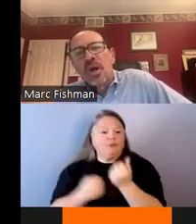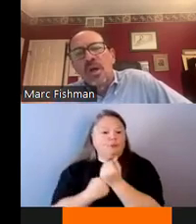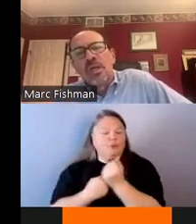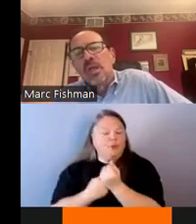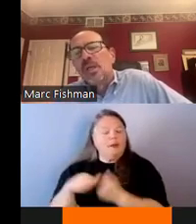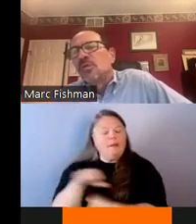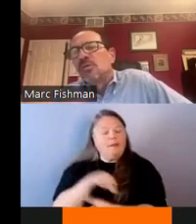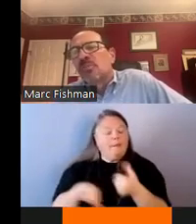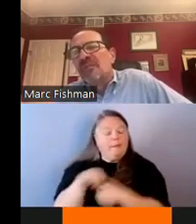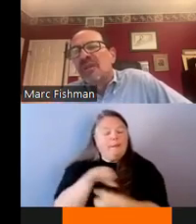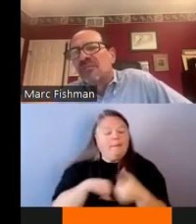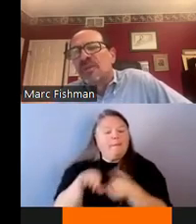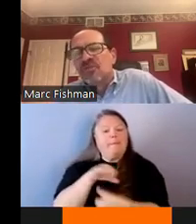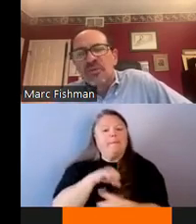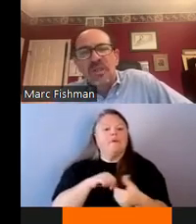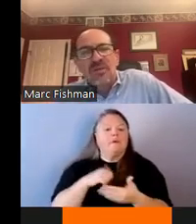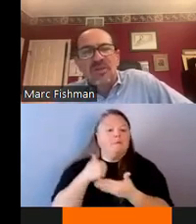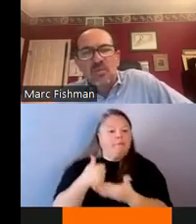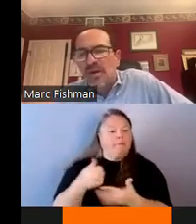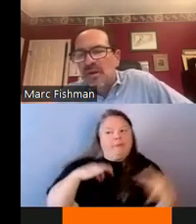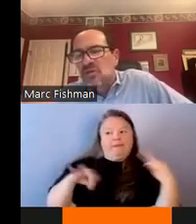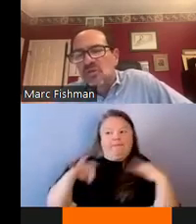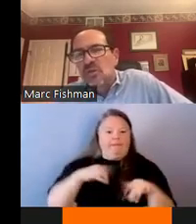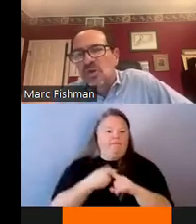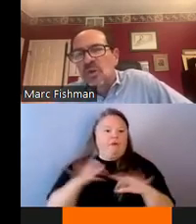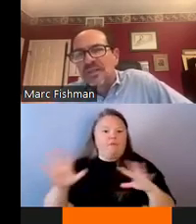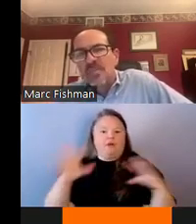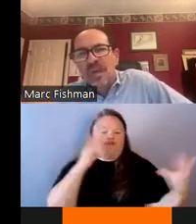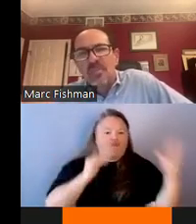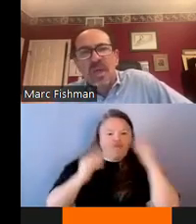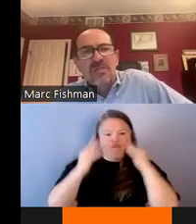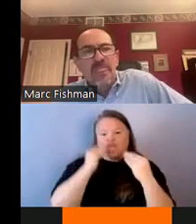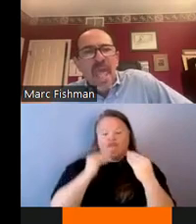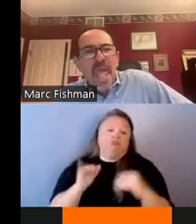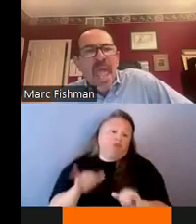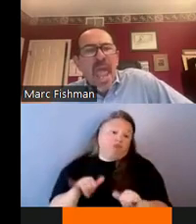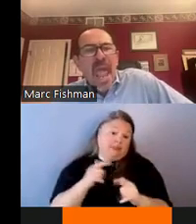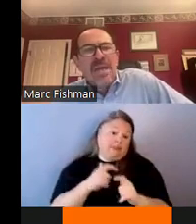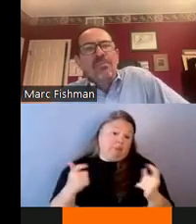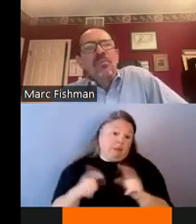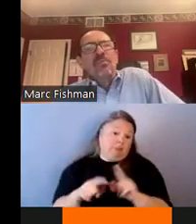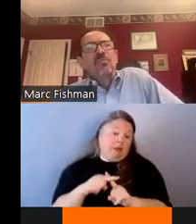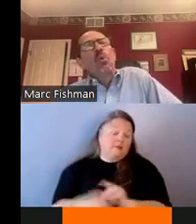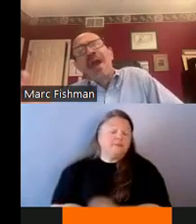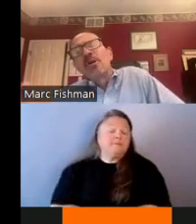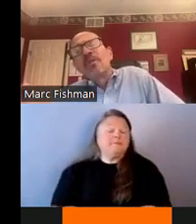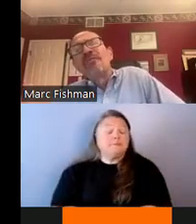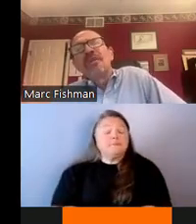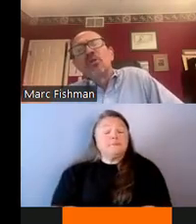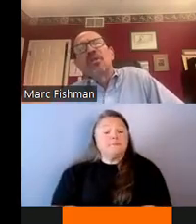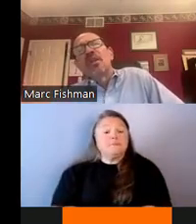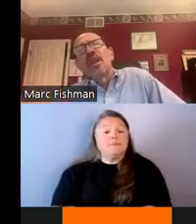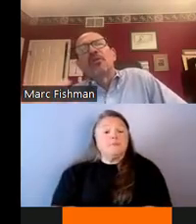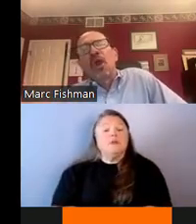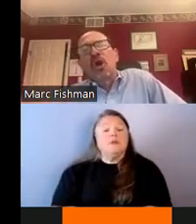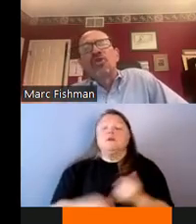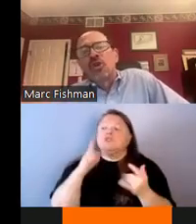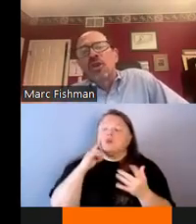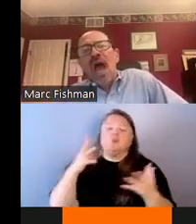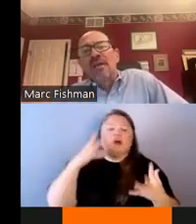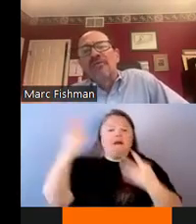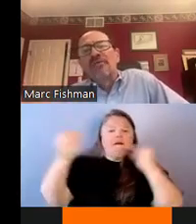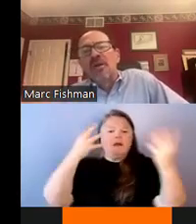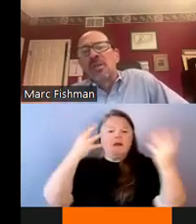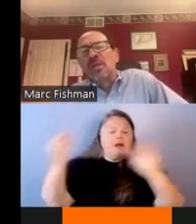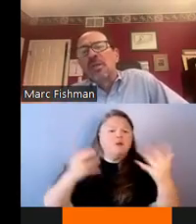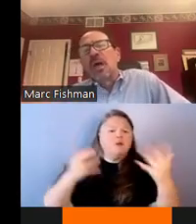each other, benefiting from each other's lived experience. So, that's a big plus. And so we're out in the field with another